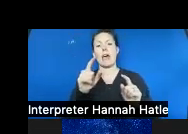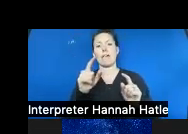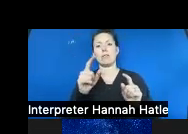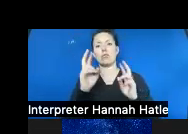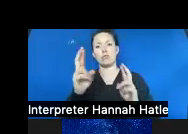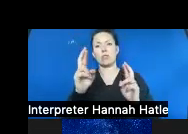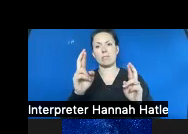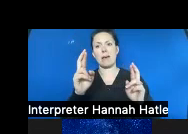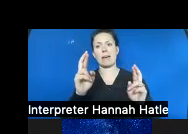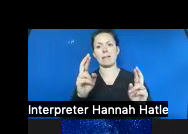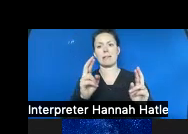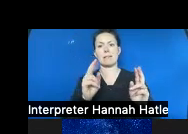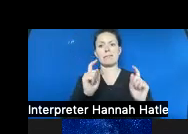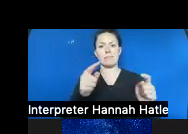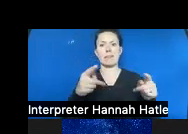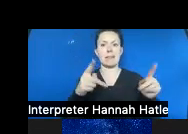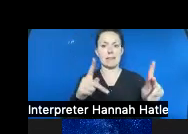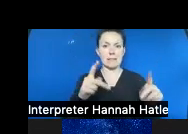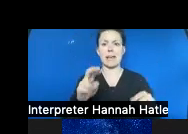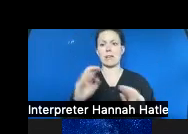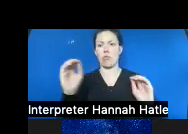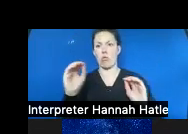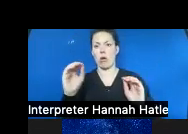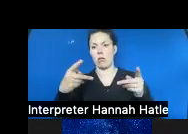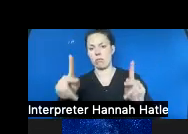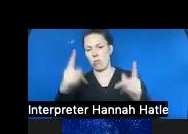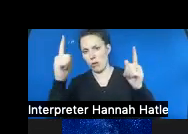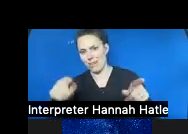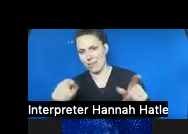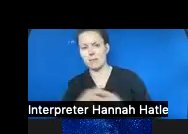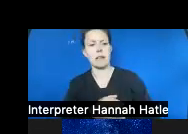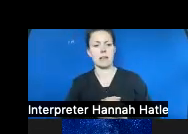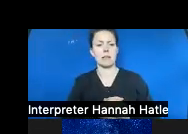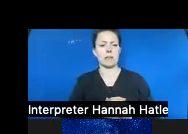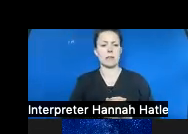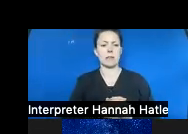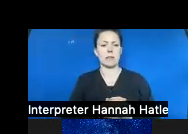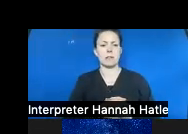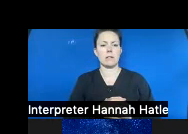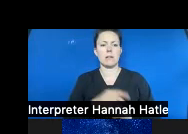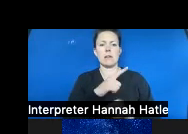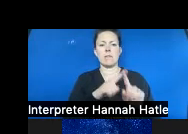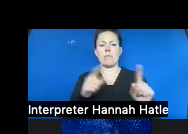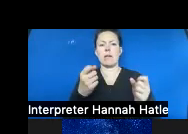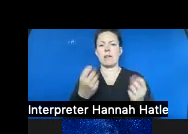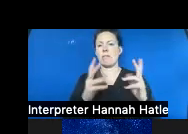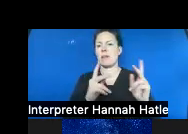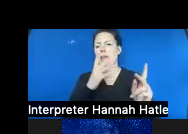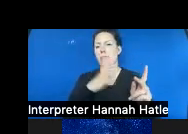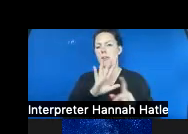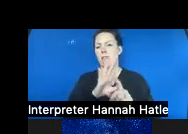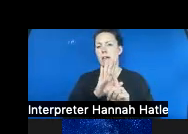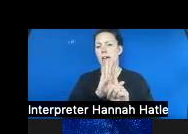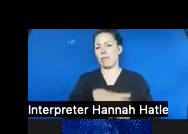on oppression. That I do not doubt, but women have been oppressed since the beginning of time. So as well as